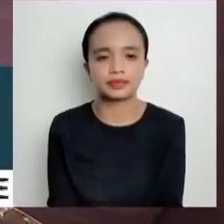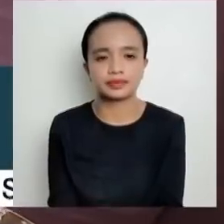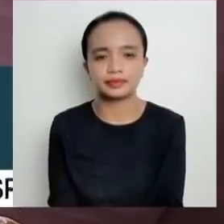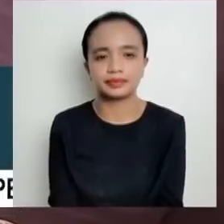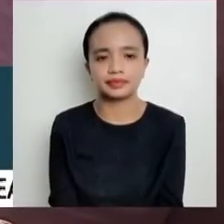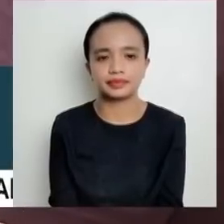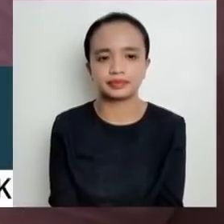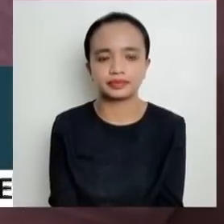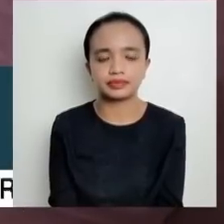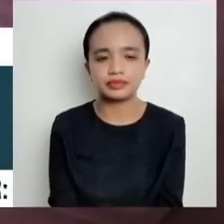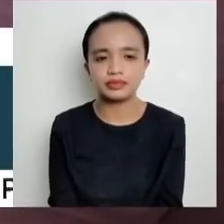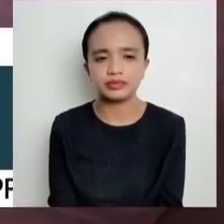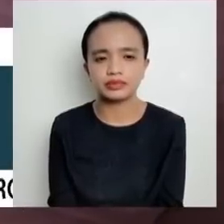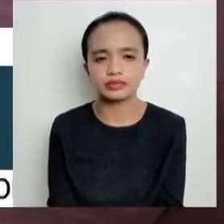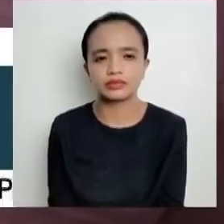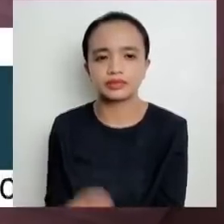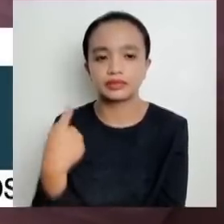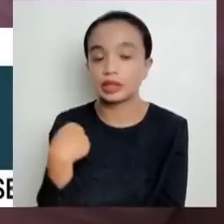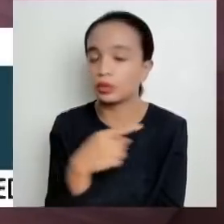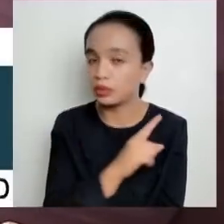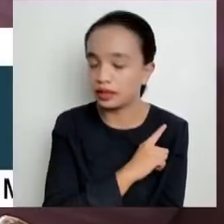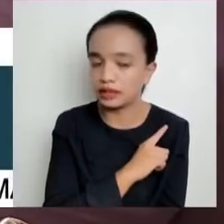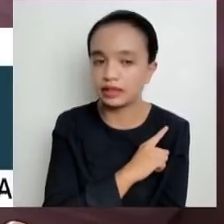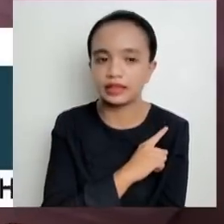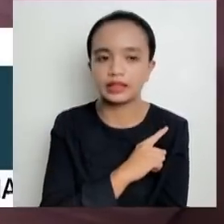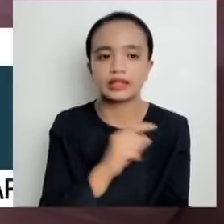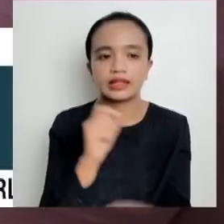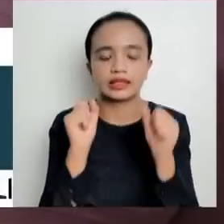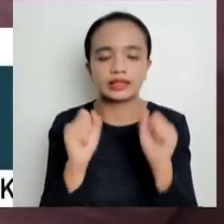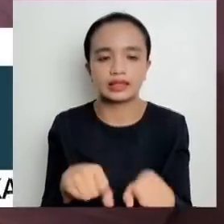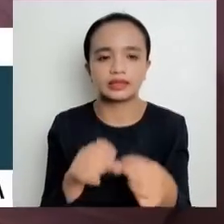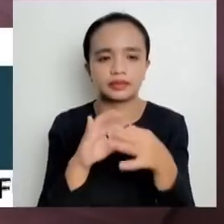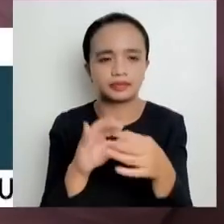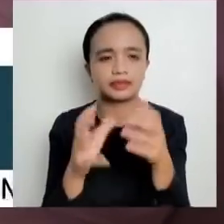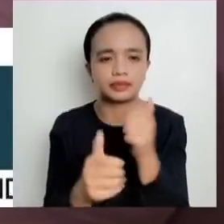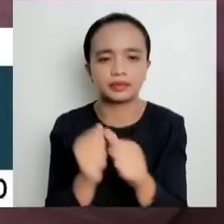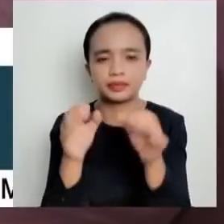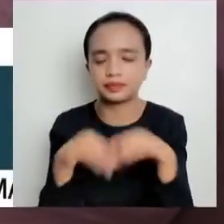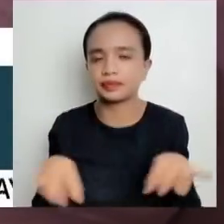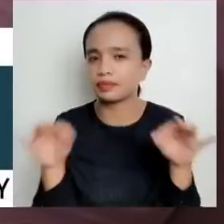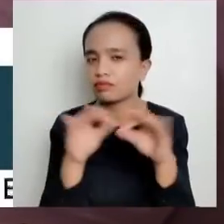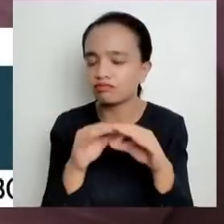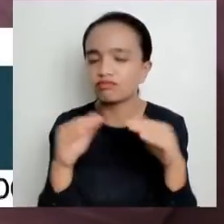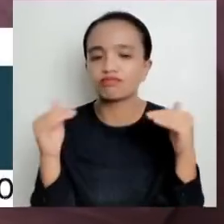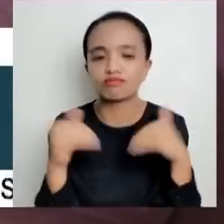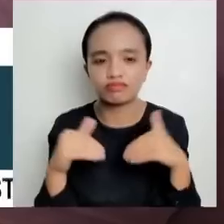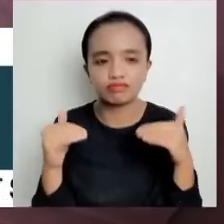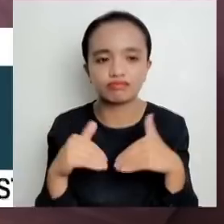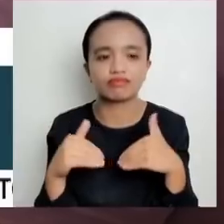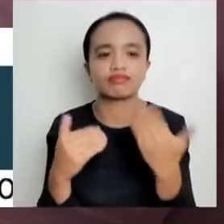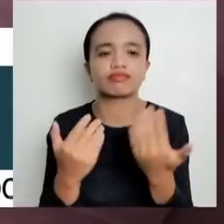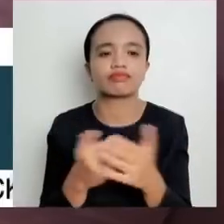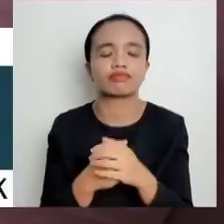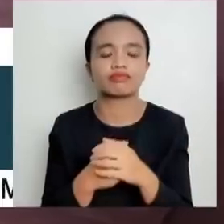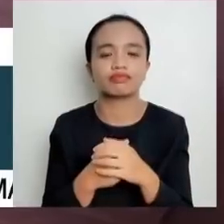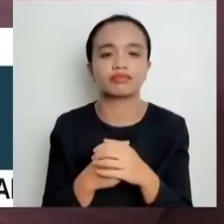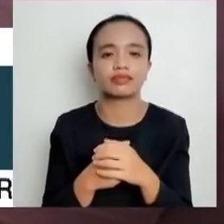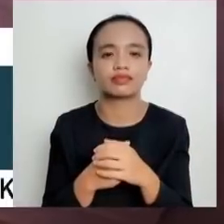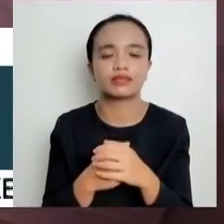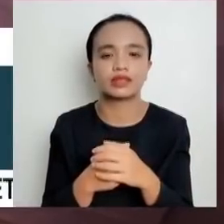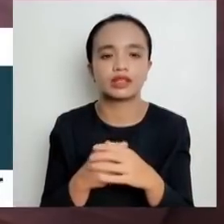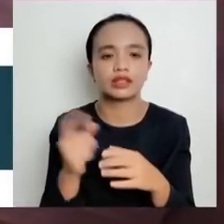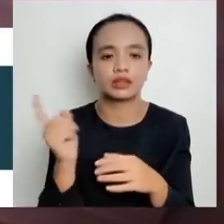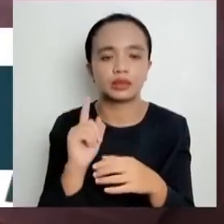Well, we'll be able to engage in the most important dialogue and debates and vote even in important